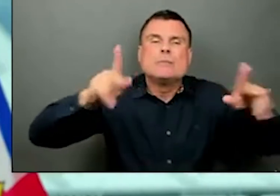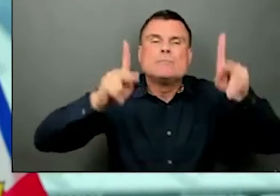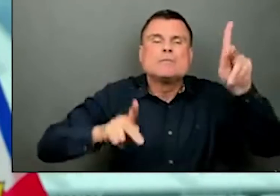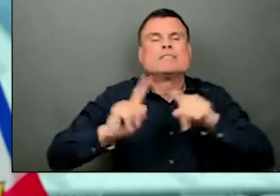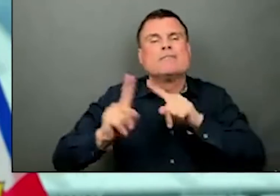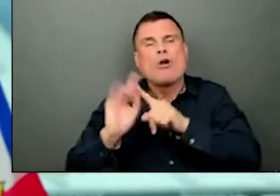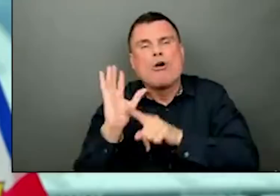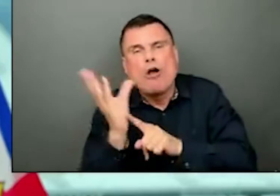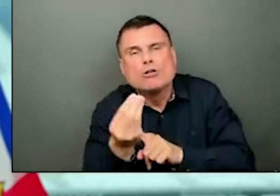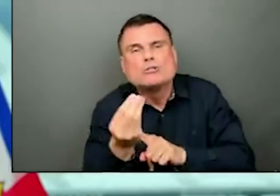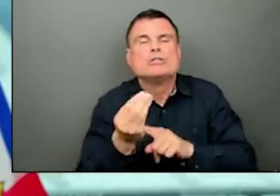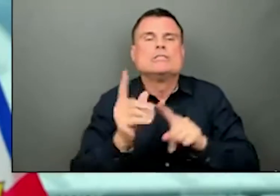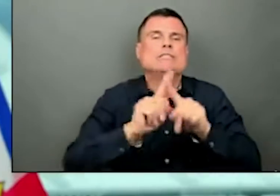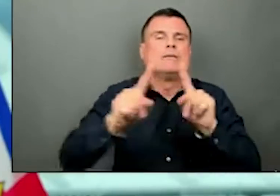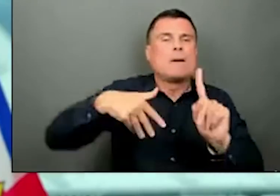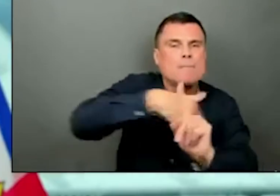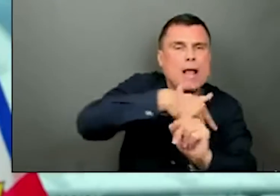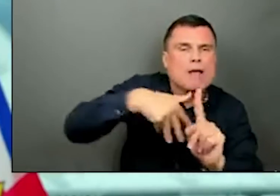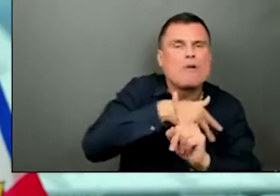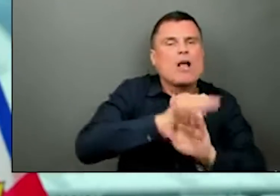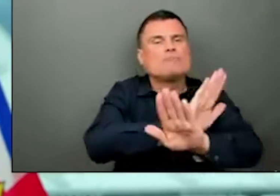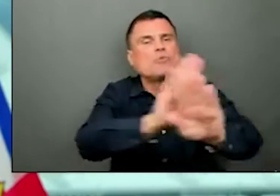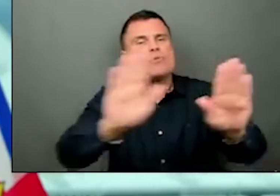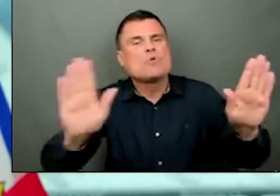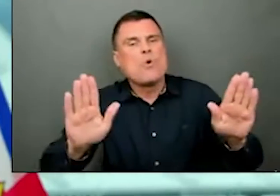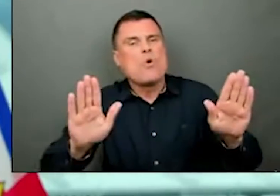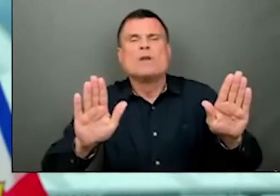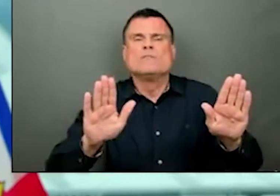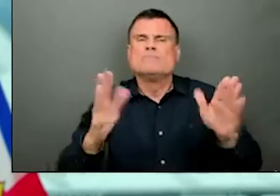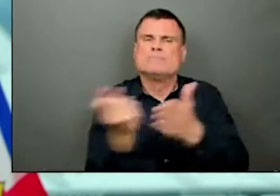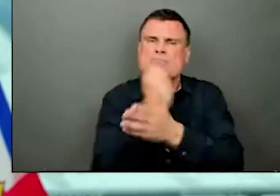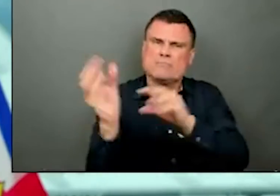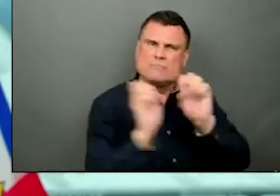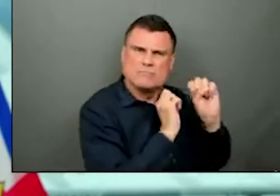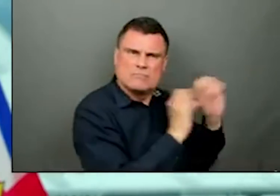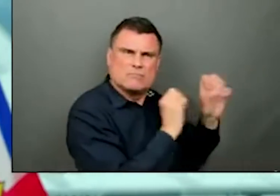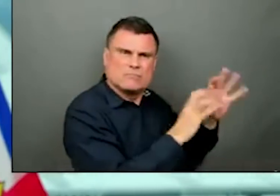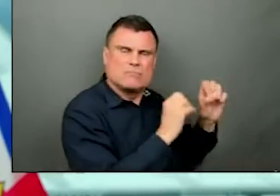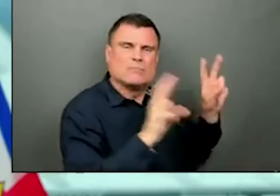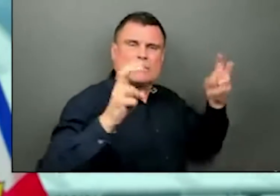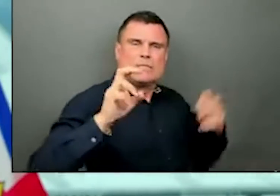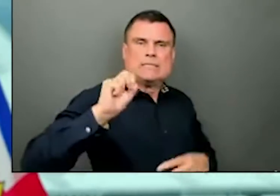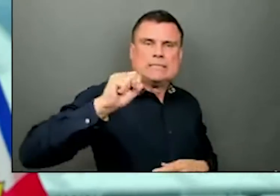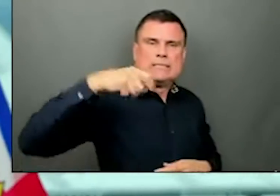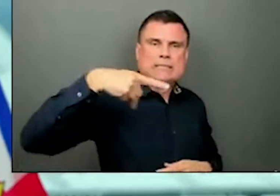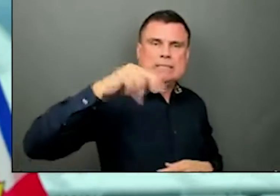together. We're making a difference now, and we need to hold that line and remember